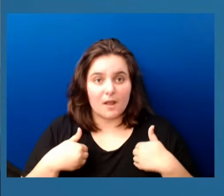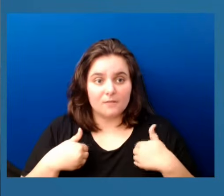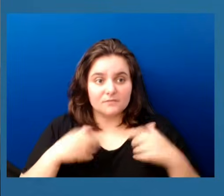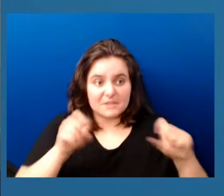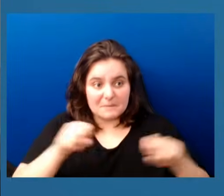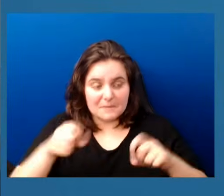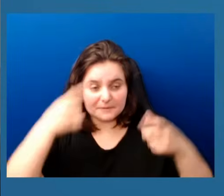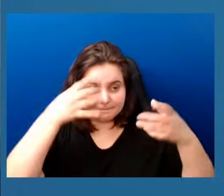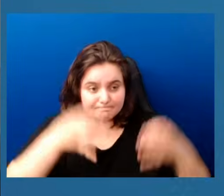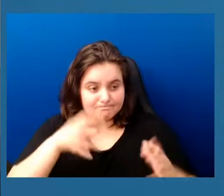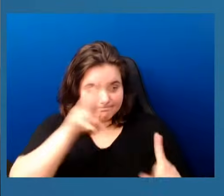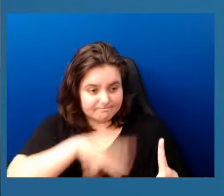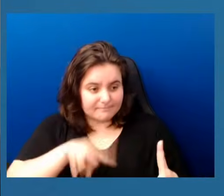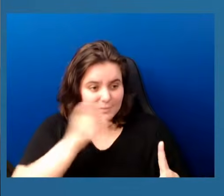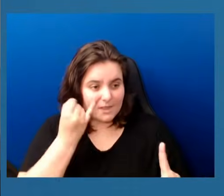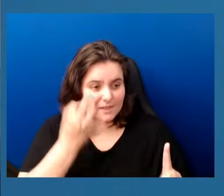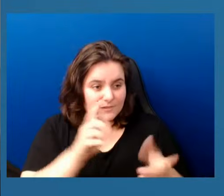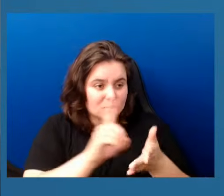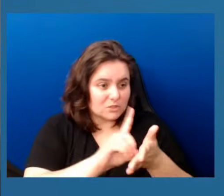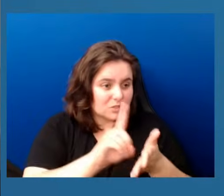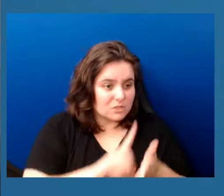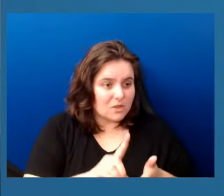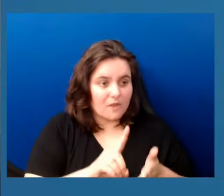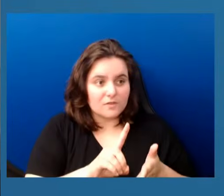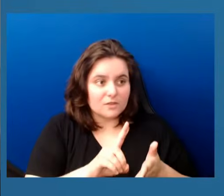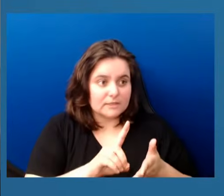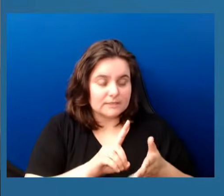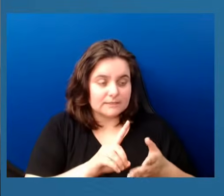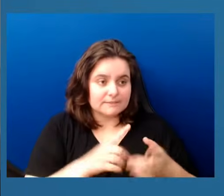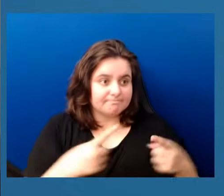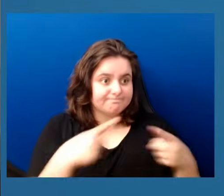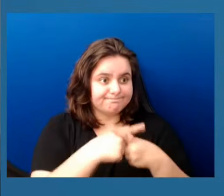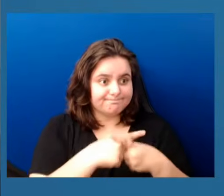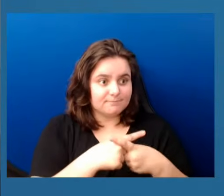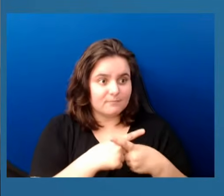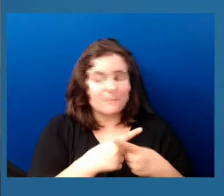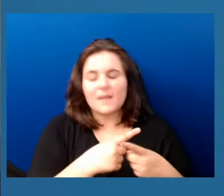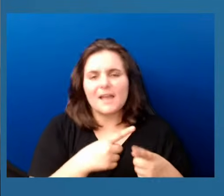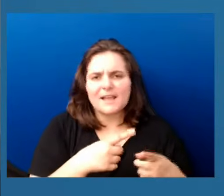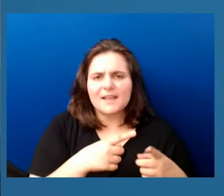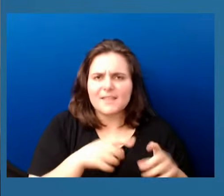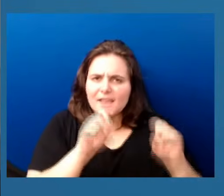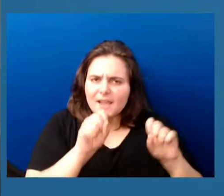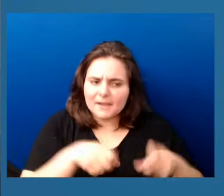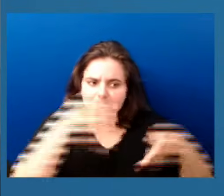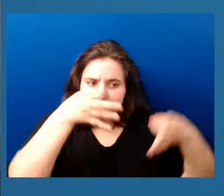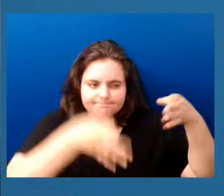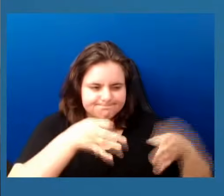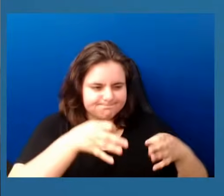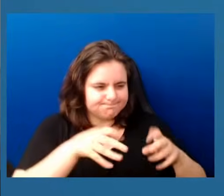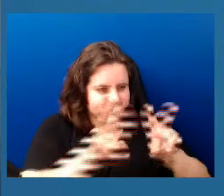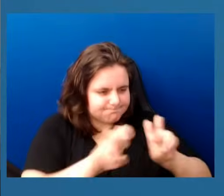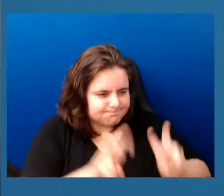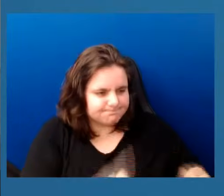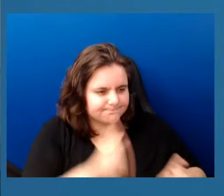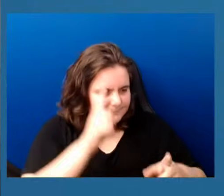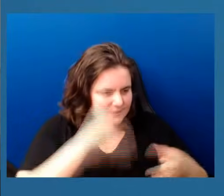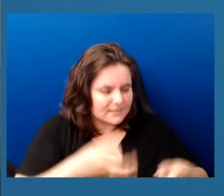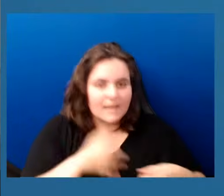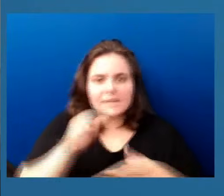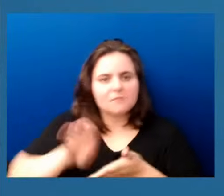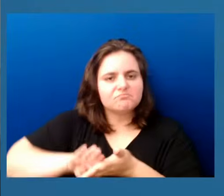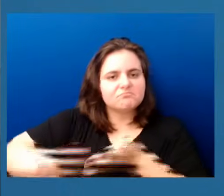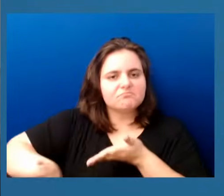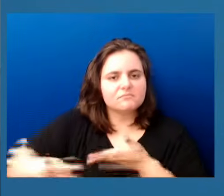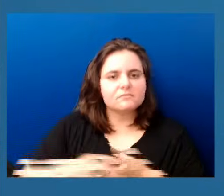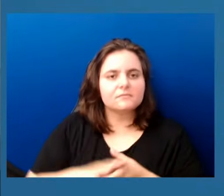discovery violation rather than outright dismissing the case. This change will bring balance and fairness